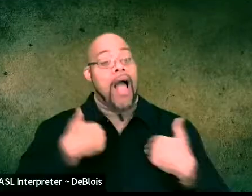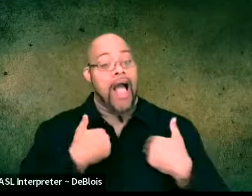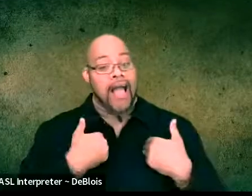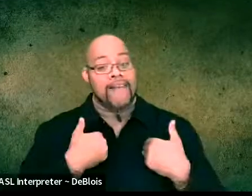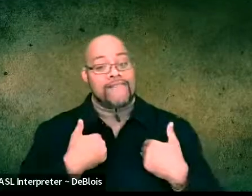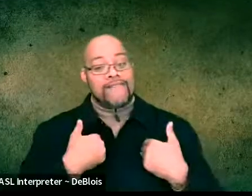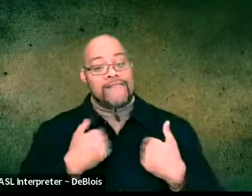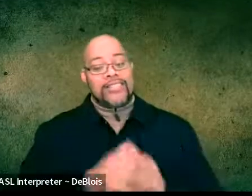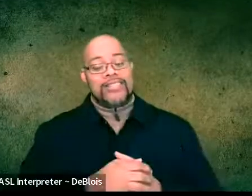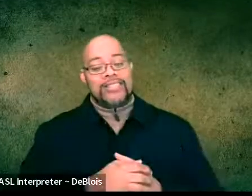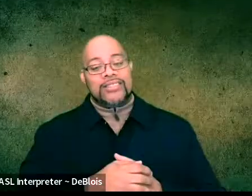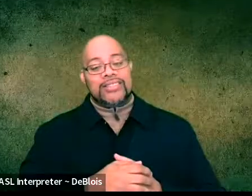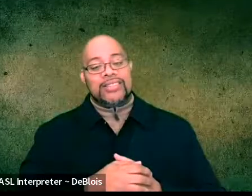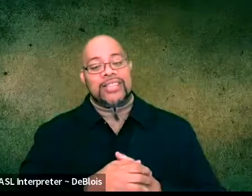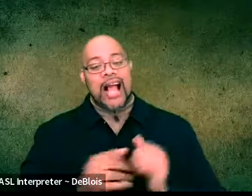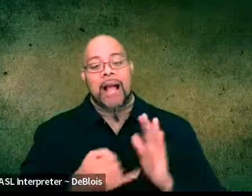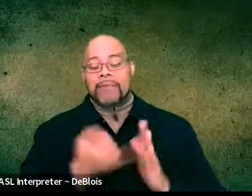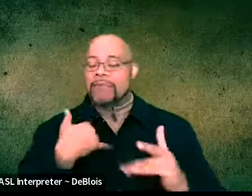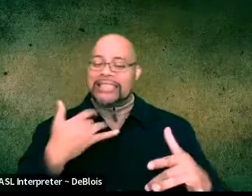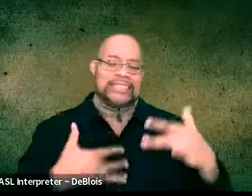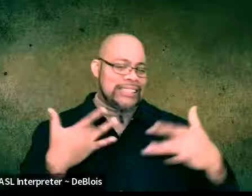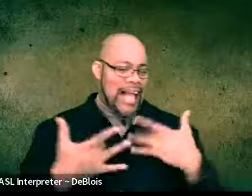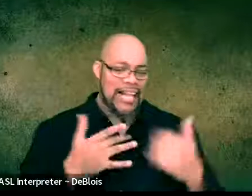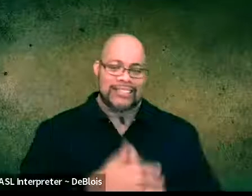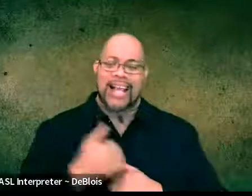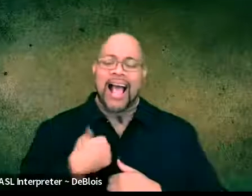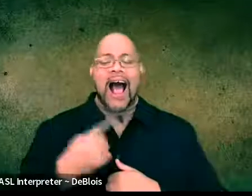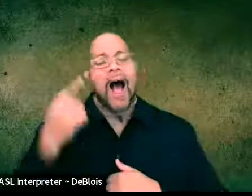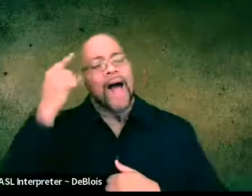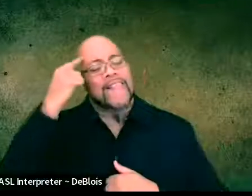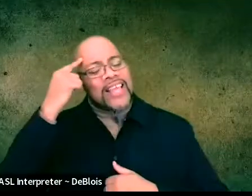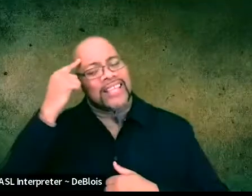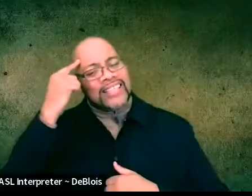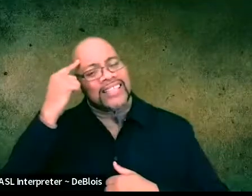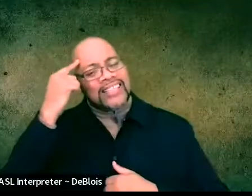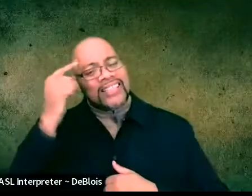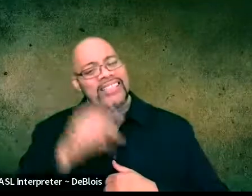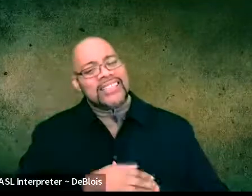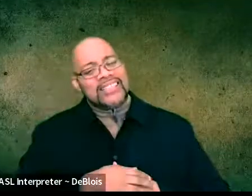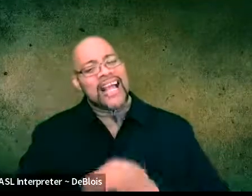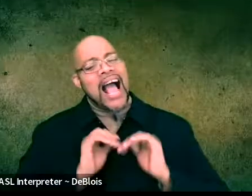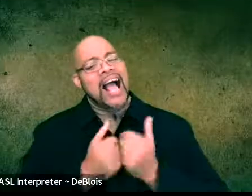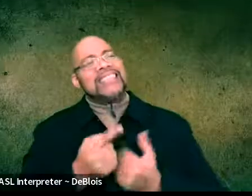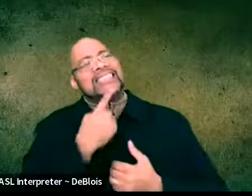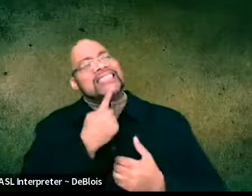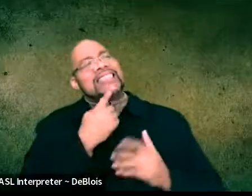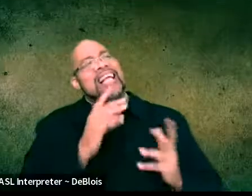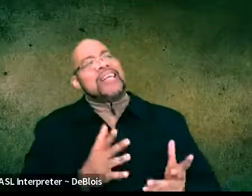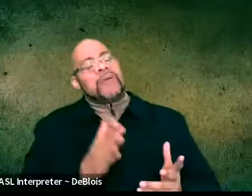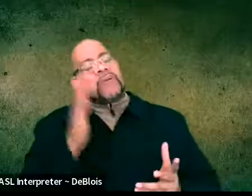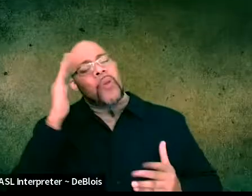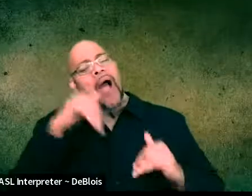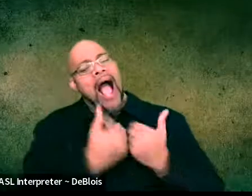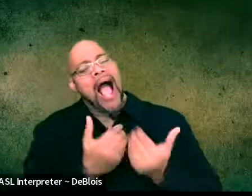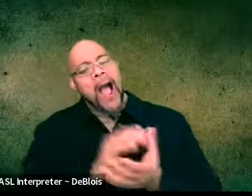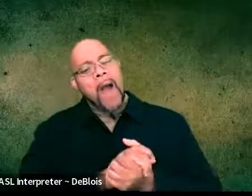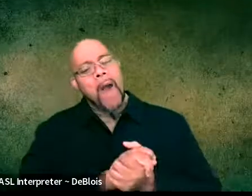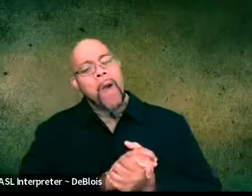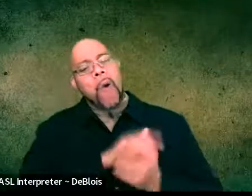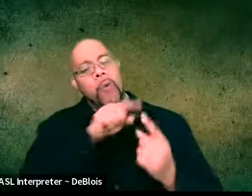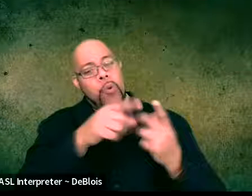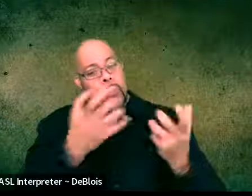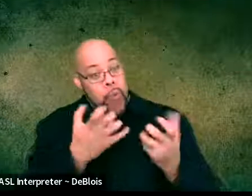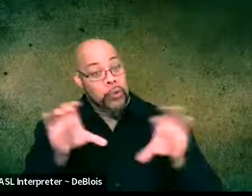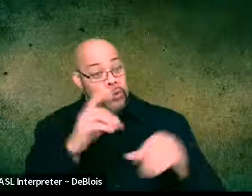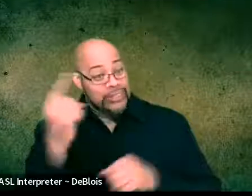this, I'm just so excited. I think, how do you say this? You know how when you want to